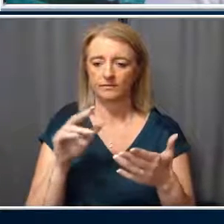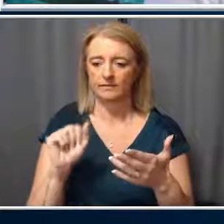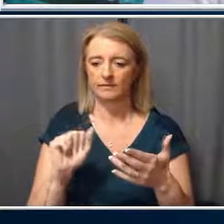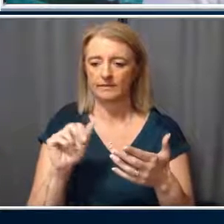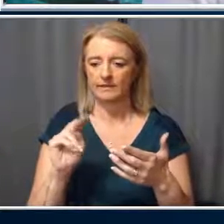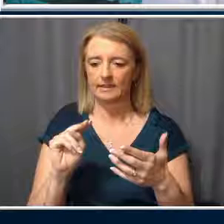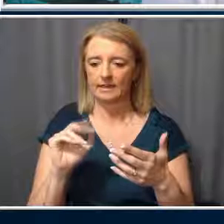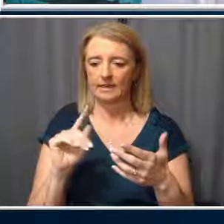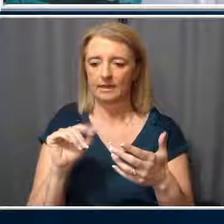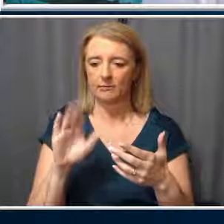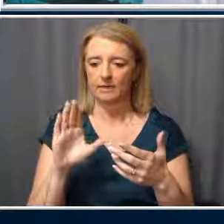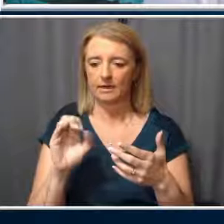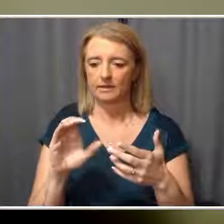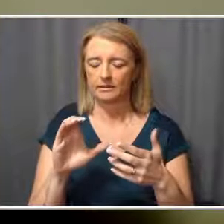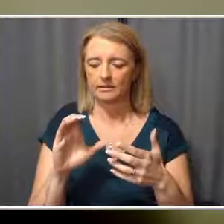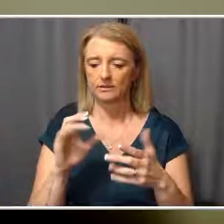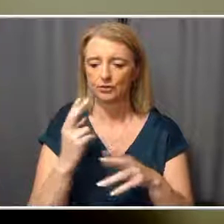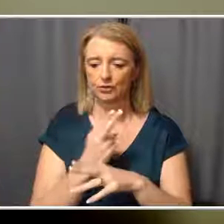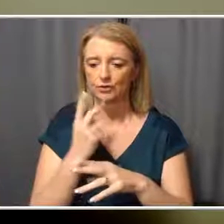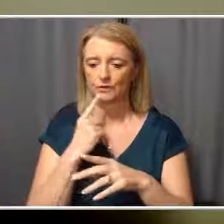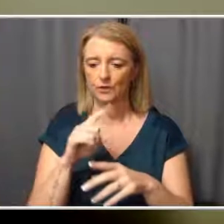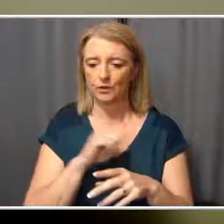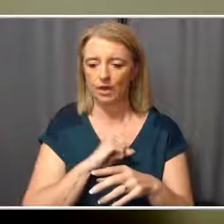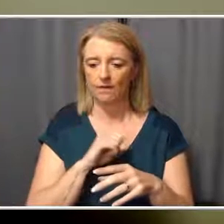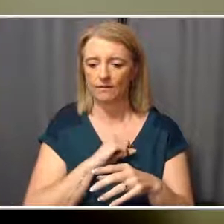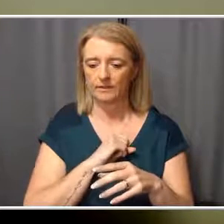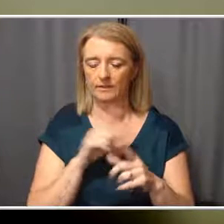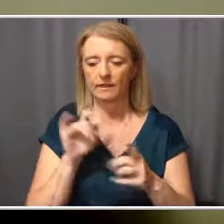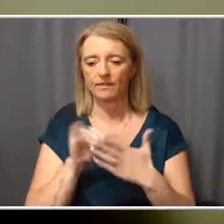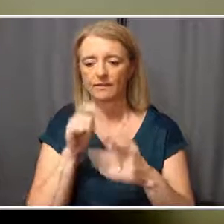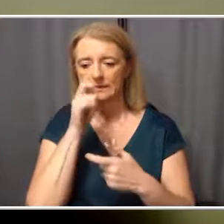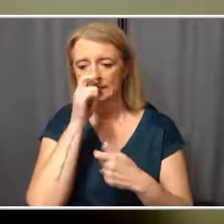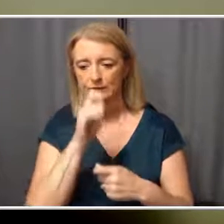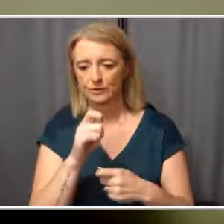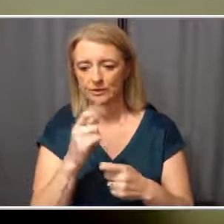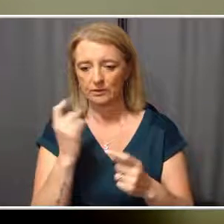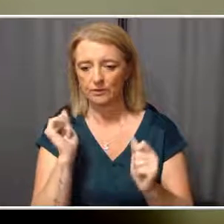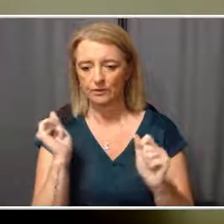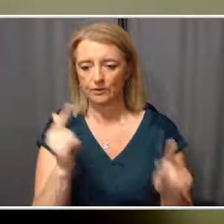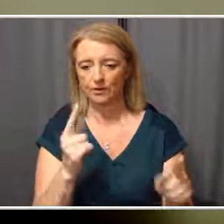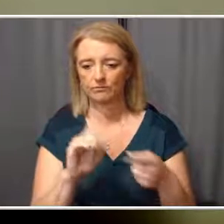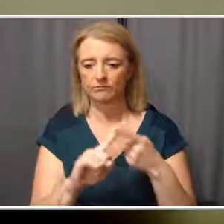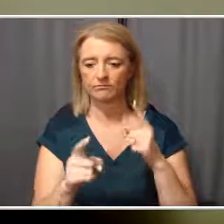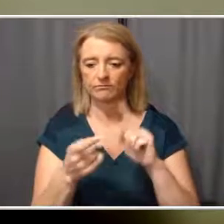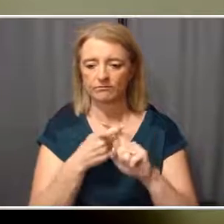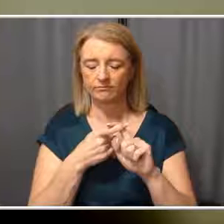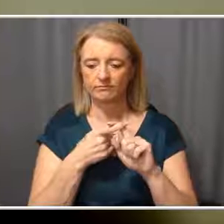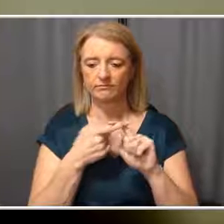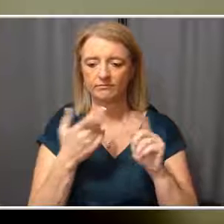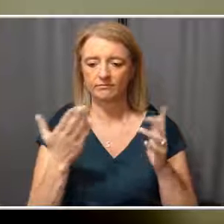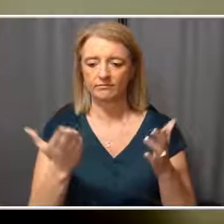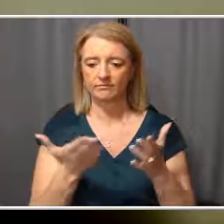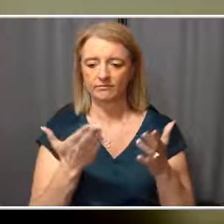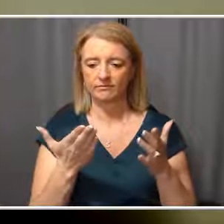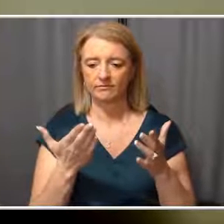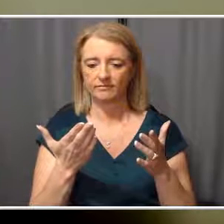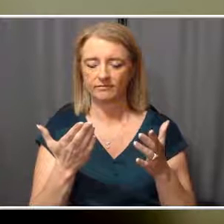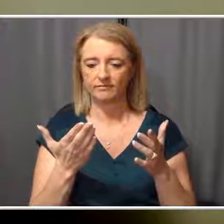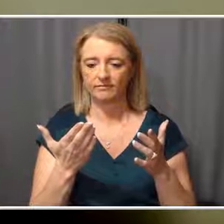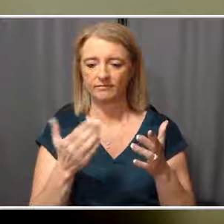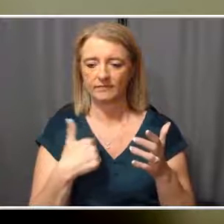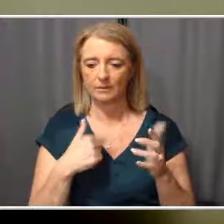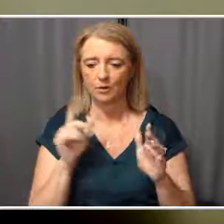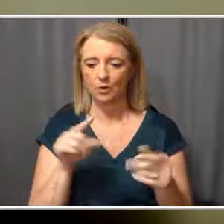had PCR-confirmed infections with either bacterial or viral illnesses. And what they found was that those people that